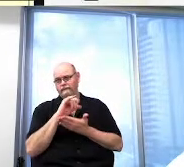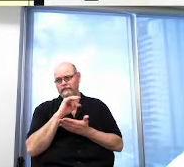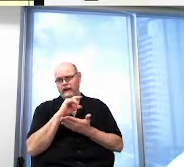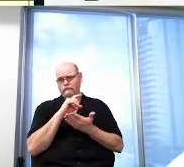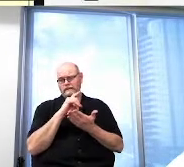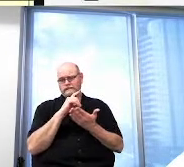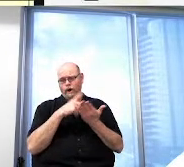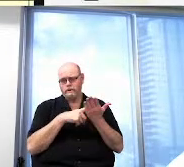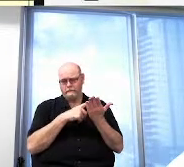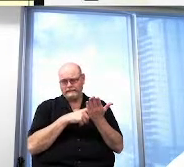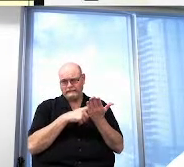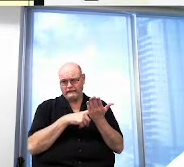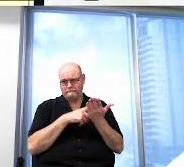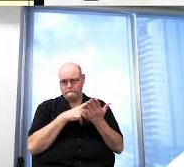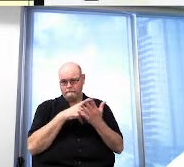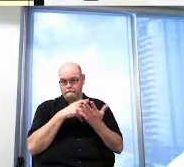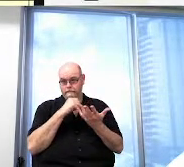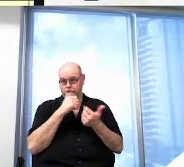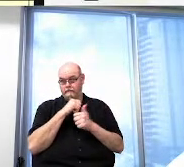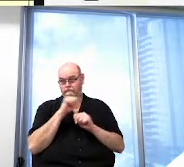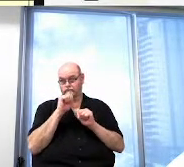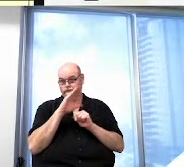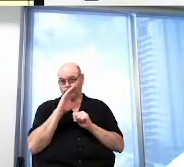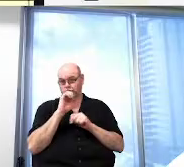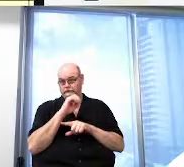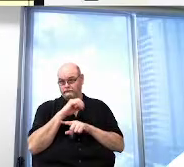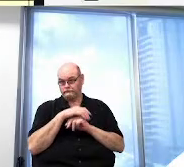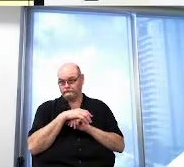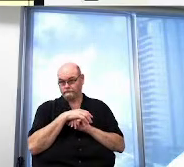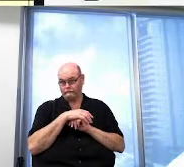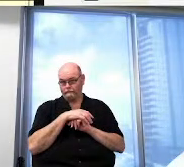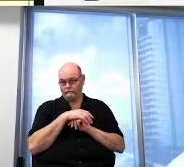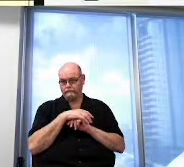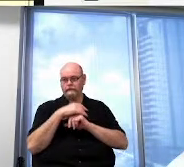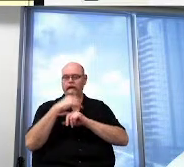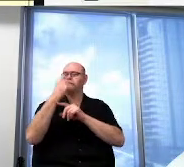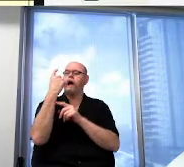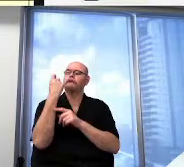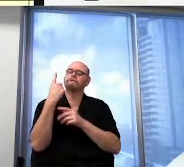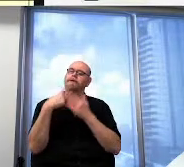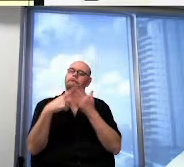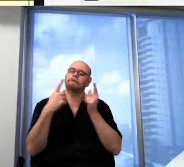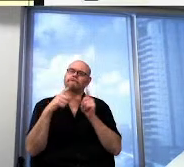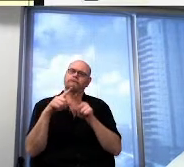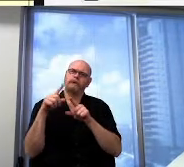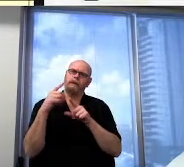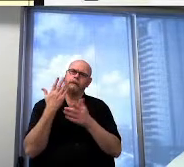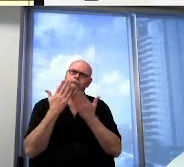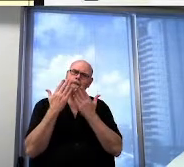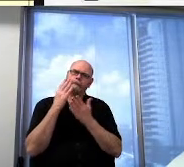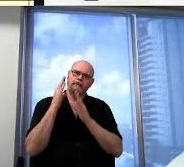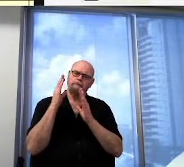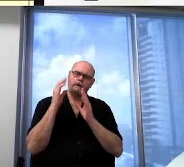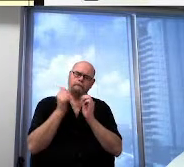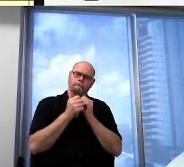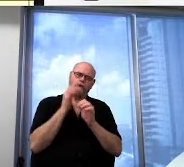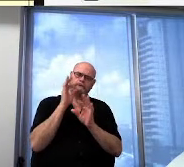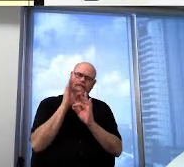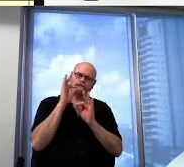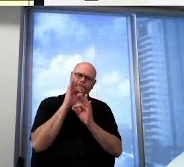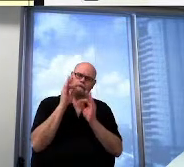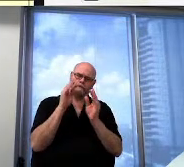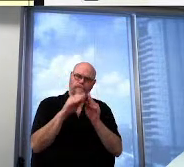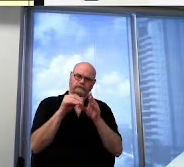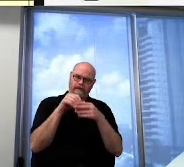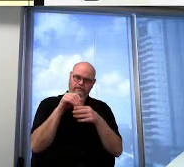was argumentative. I'm not trying. Just answer it. Yeah. This is what I understand is going on, and I'm probably the most ignorant person in the